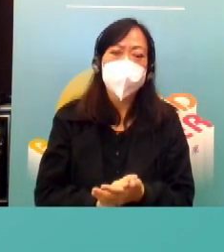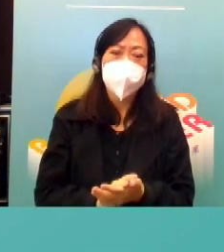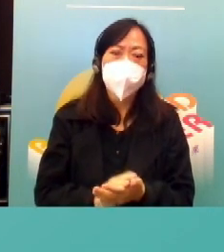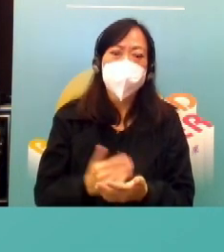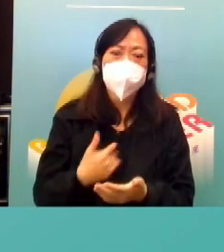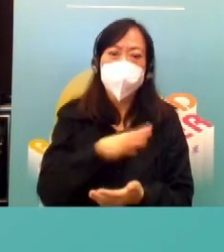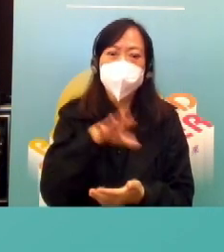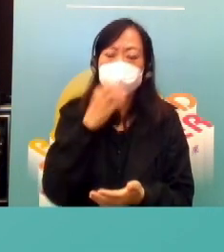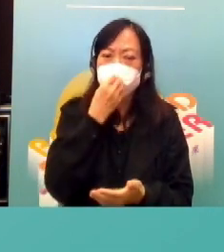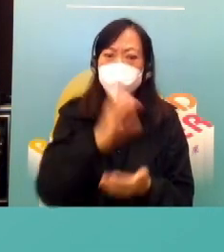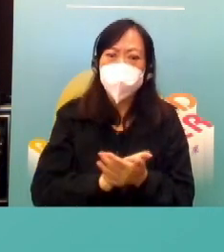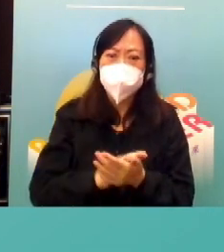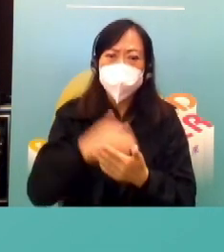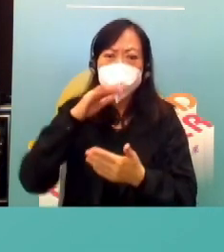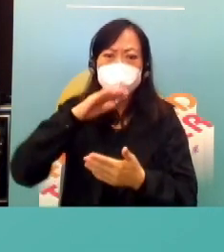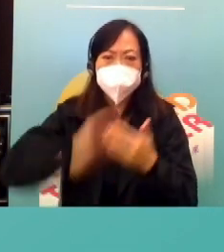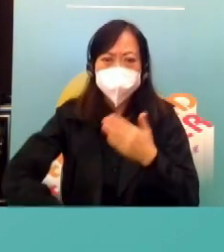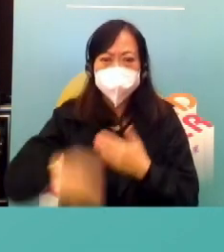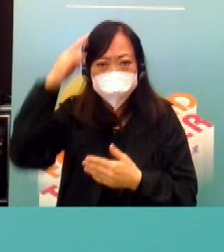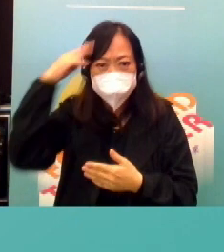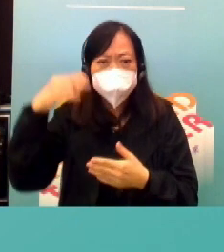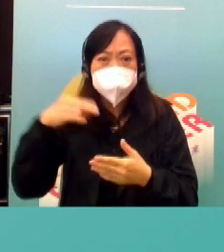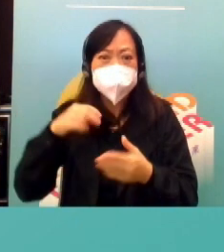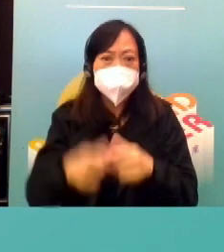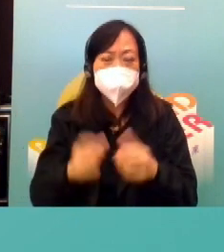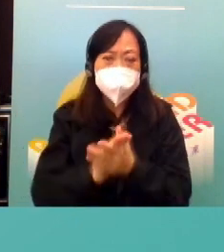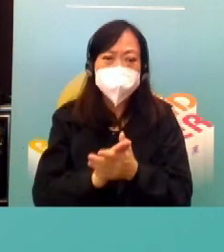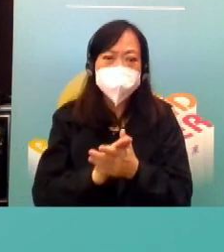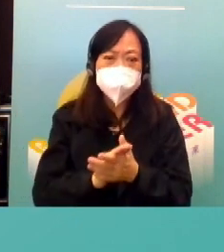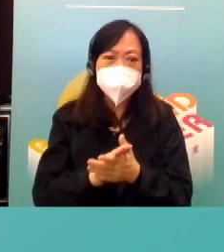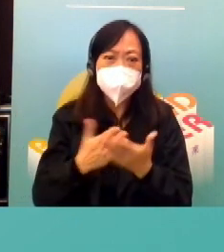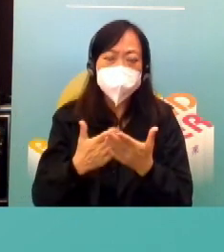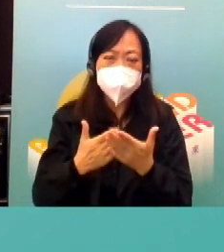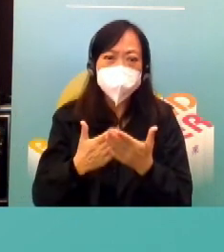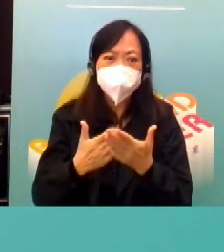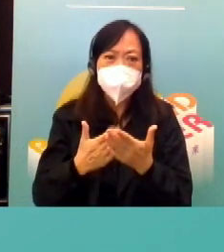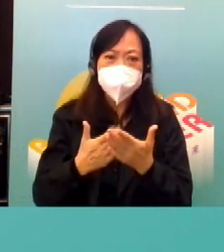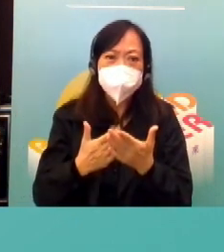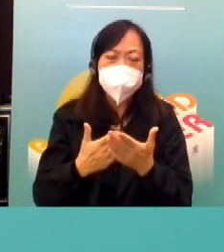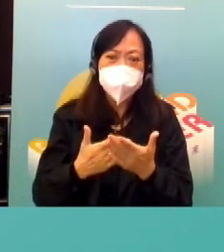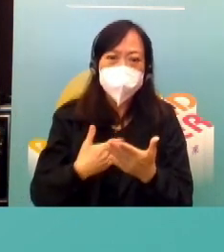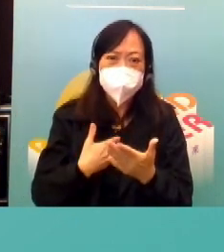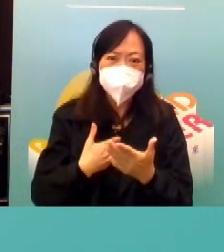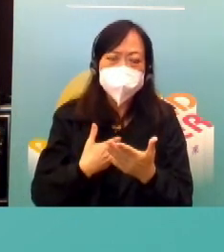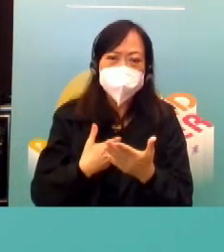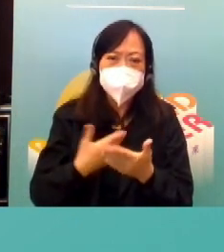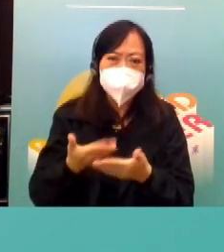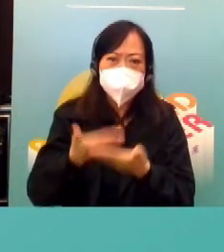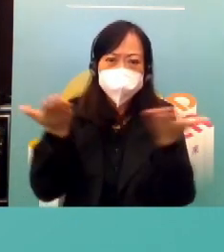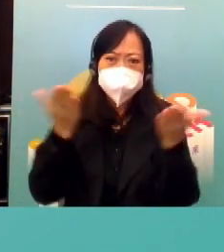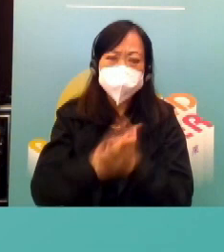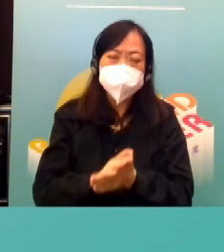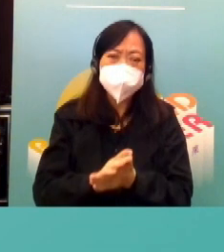program to actually demonstrate how we can make use of the community